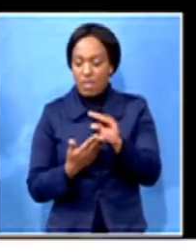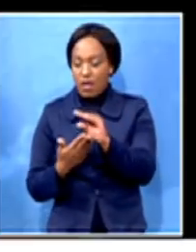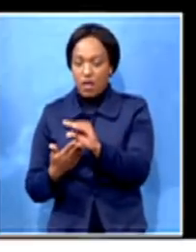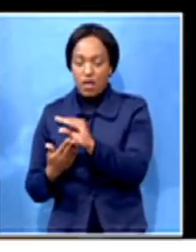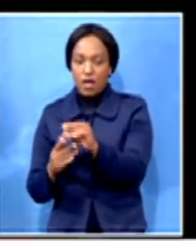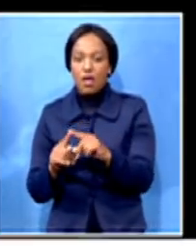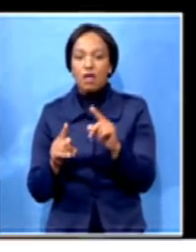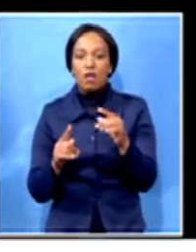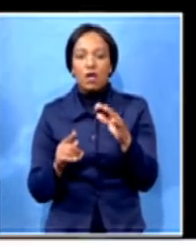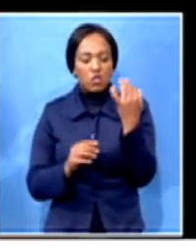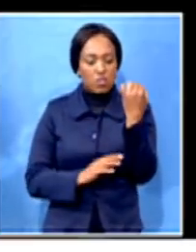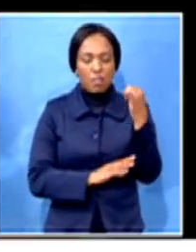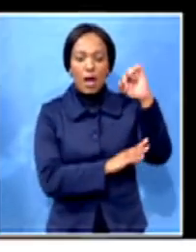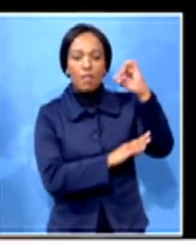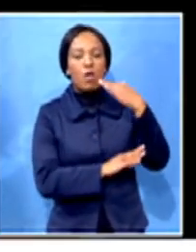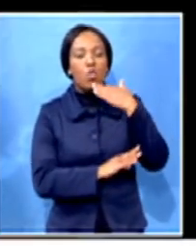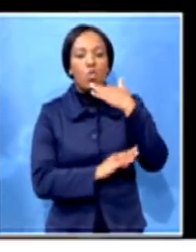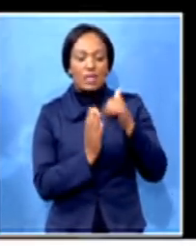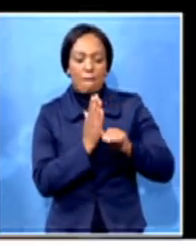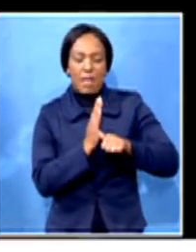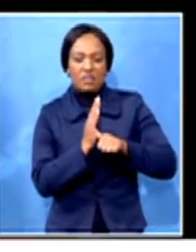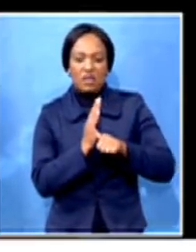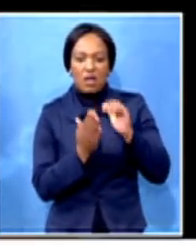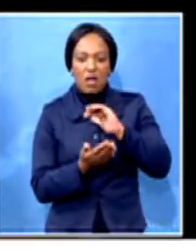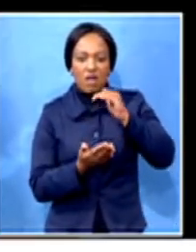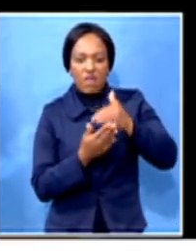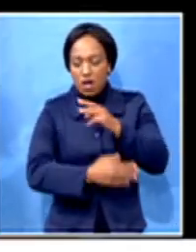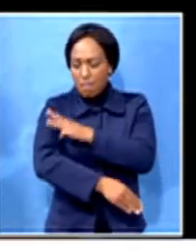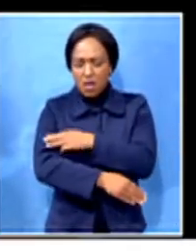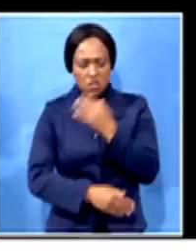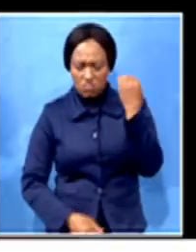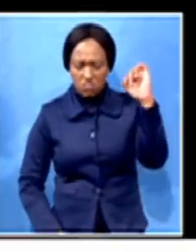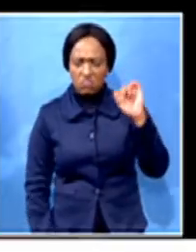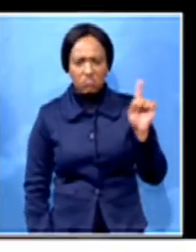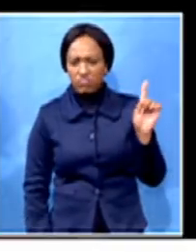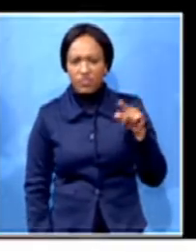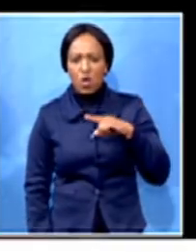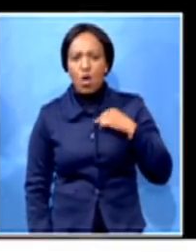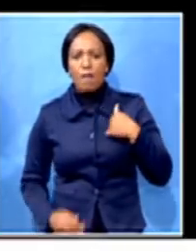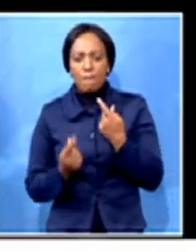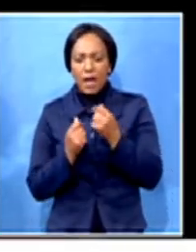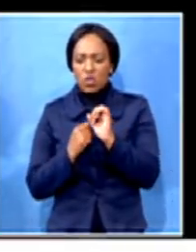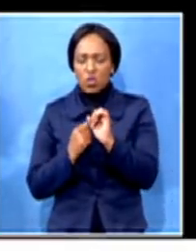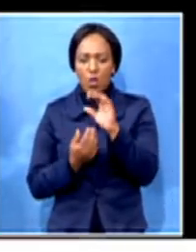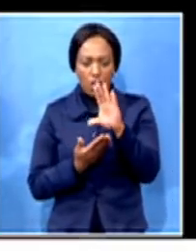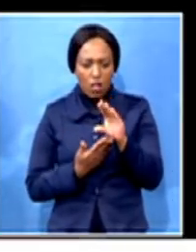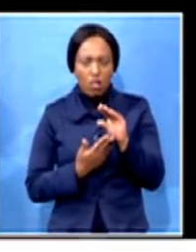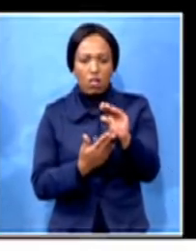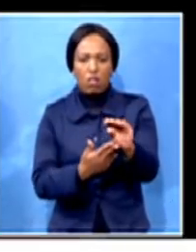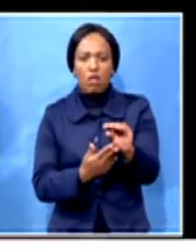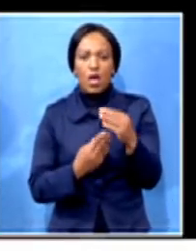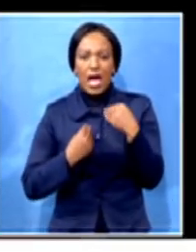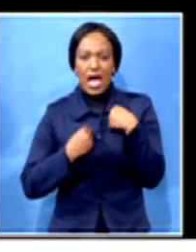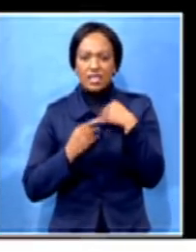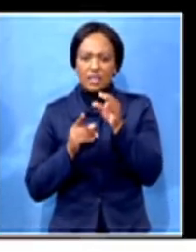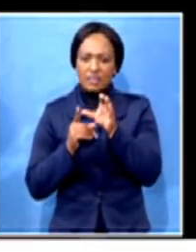ordinarily be rejected by your pension fund manager because he would simply be saying, well, actually, I'd rather invest your money in asset class A because it offers